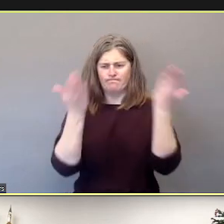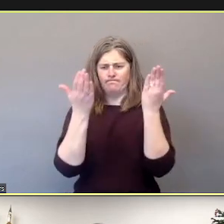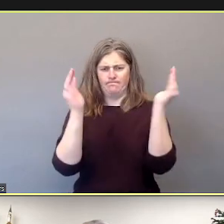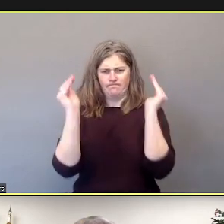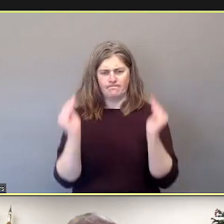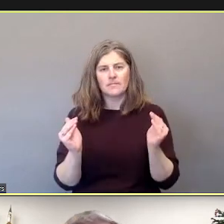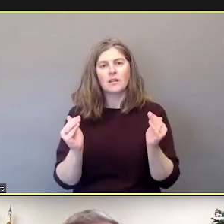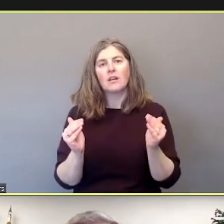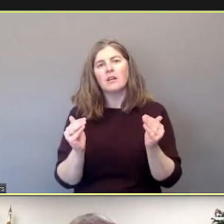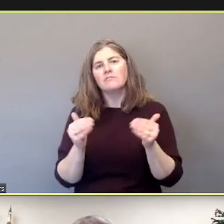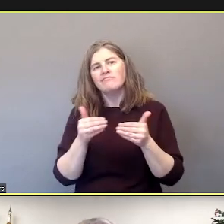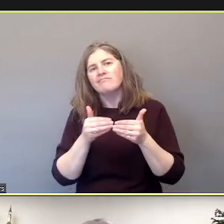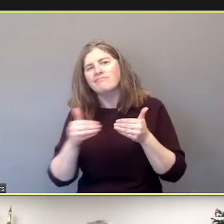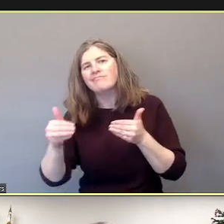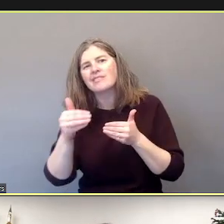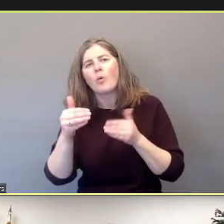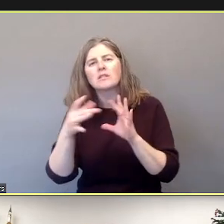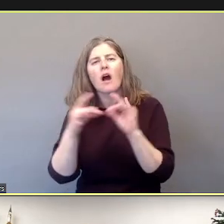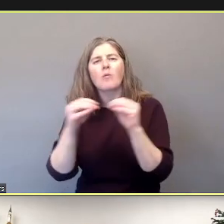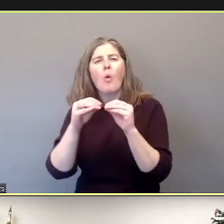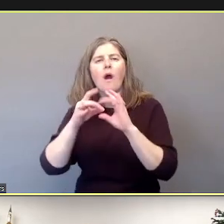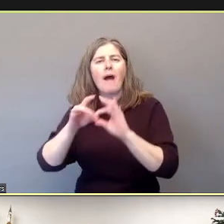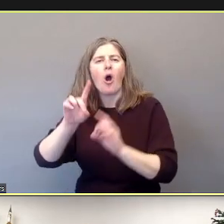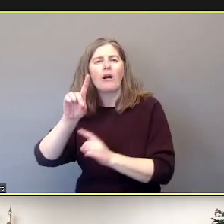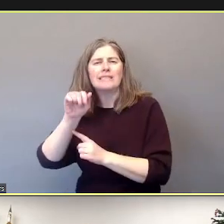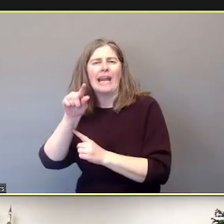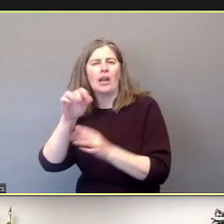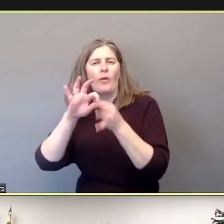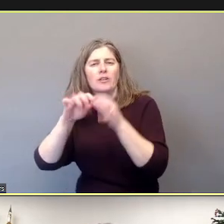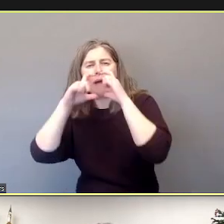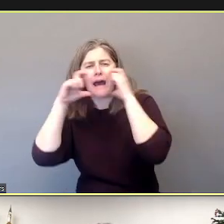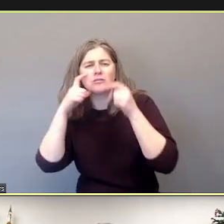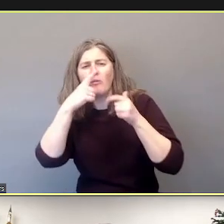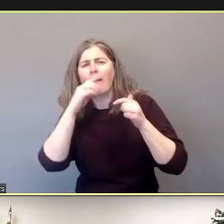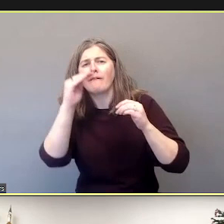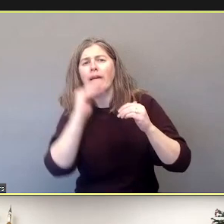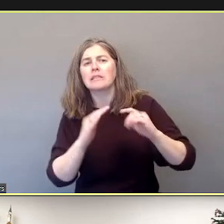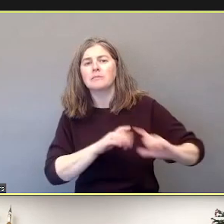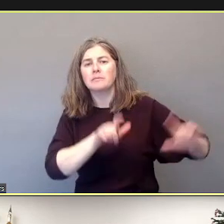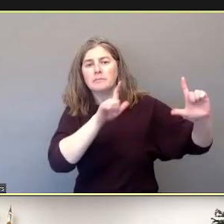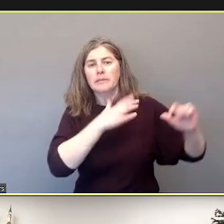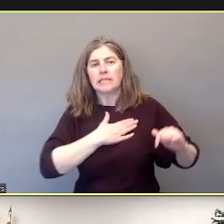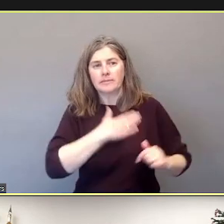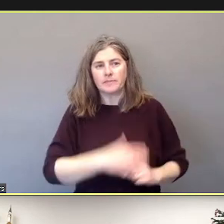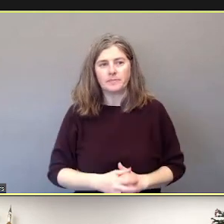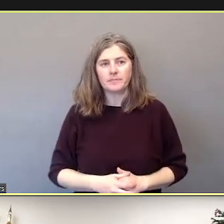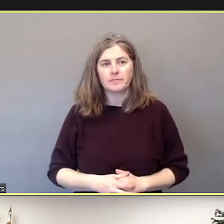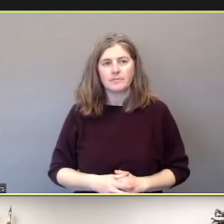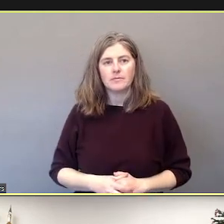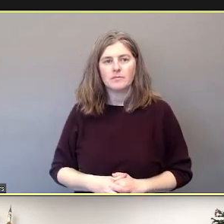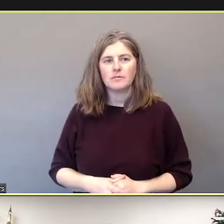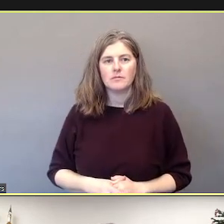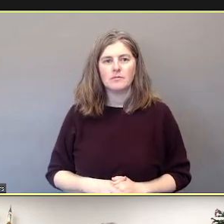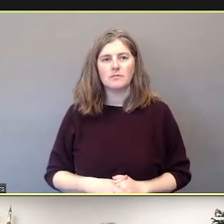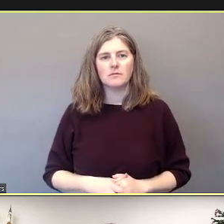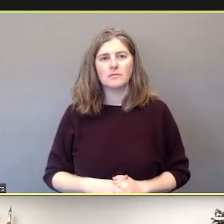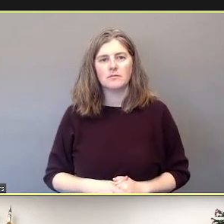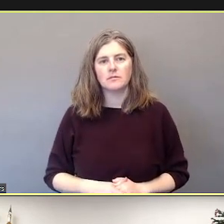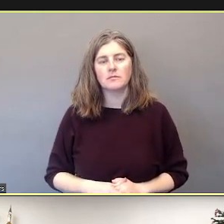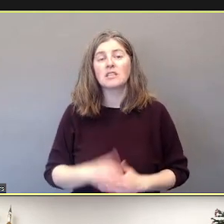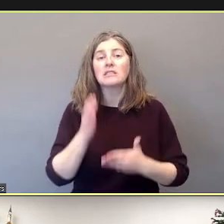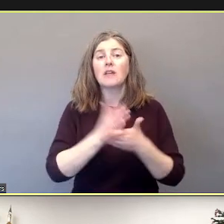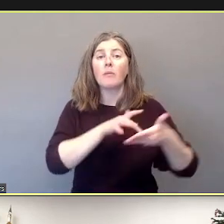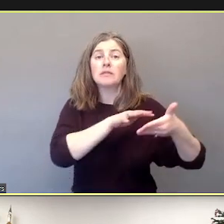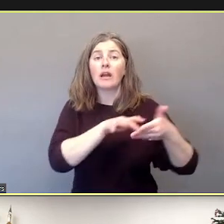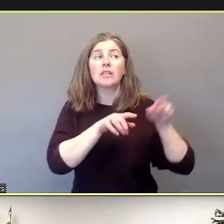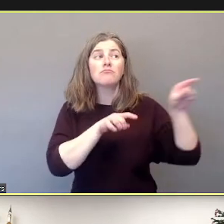the next couple slides briefly. I'm not going to read them all, but next slide, please, Brianna. And you know, there's a couple studies out